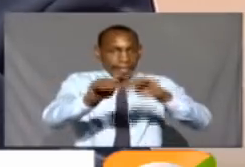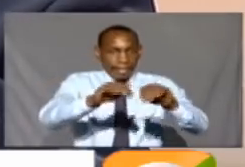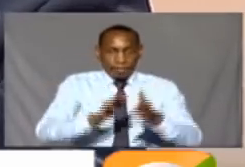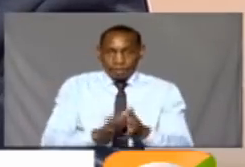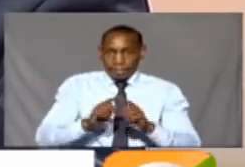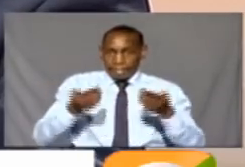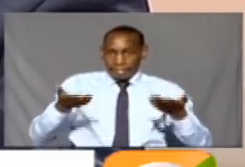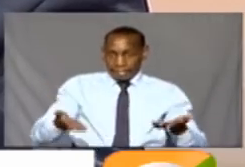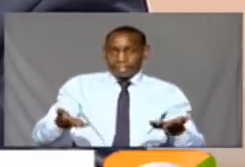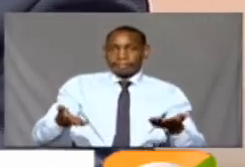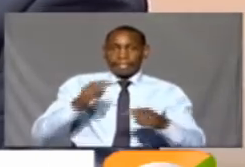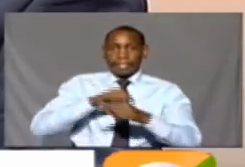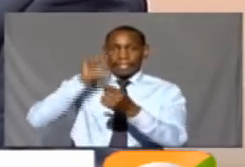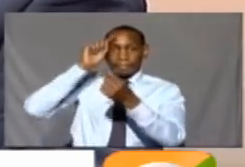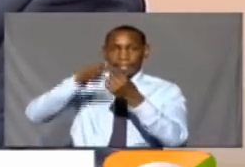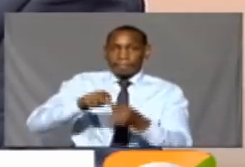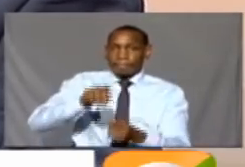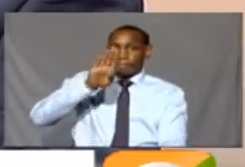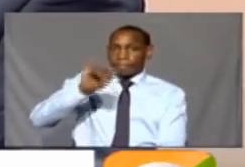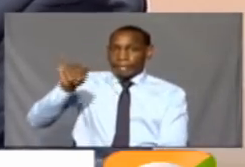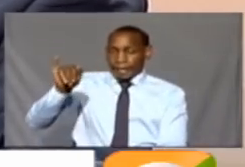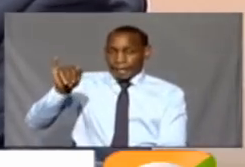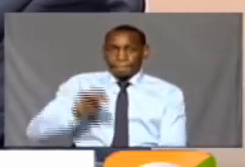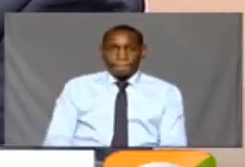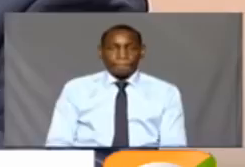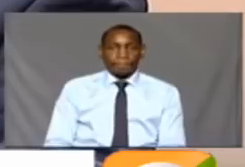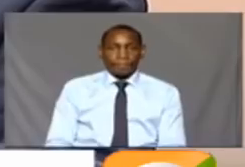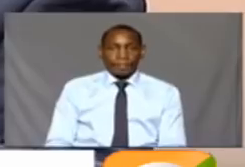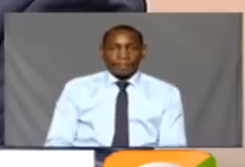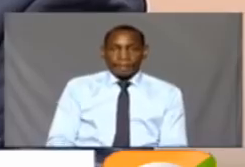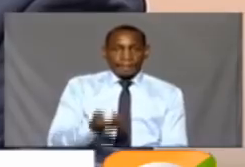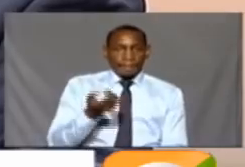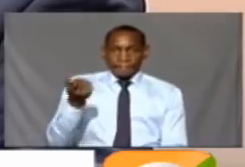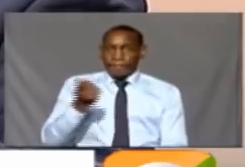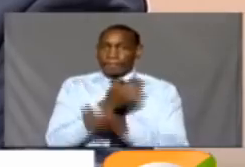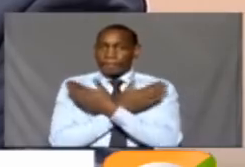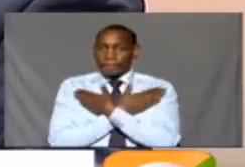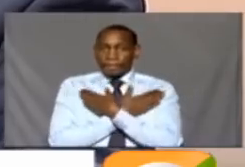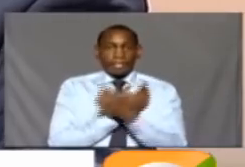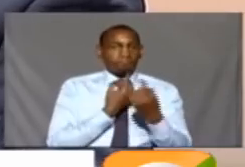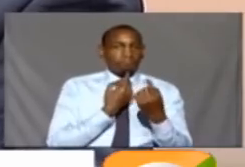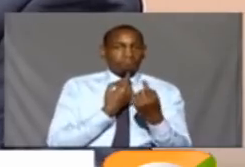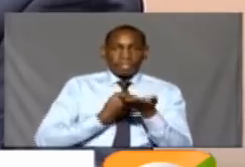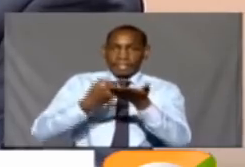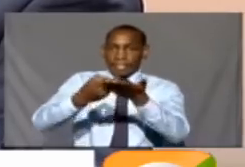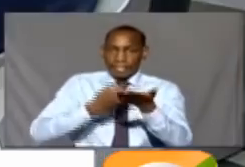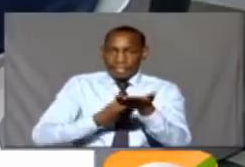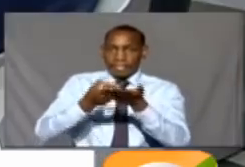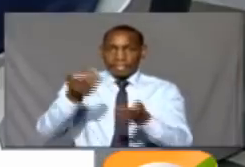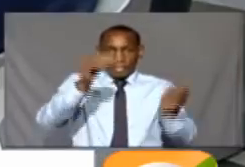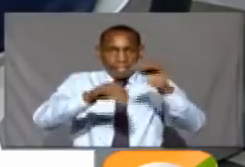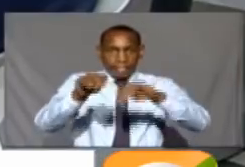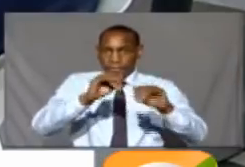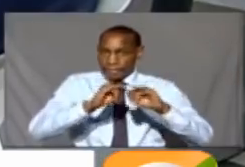today, as we're pursuing BBI, very few of my colleagues are talking about electoral integrity. And that concerns you?